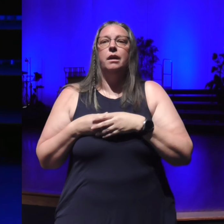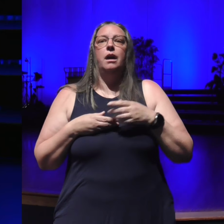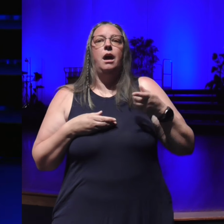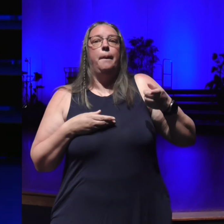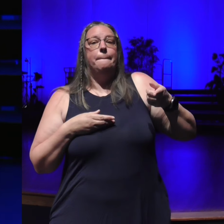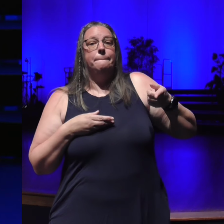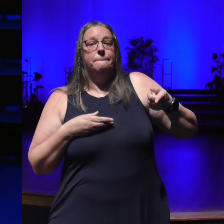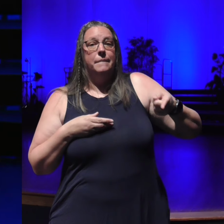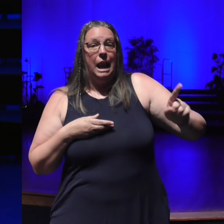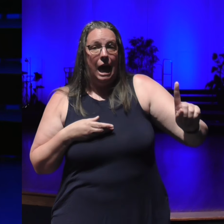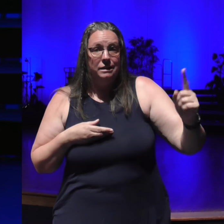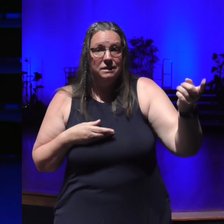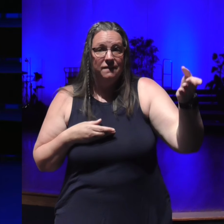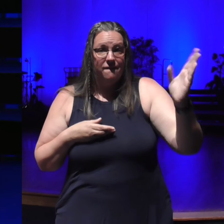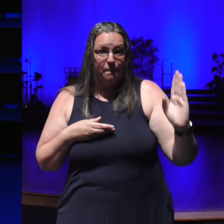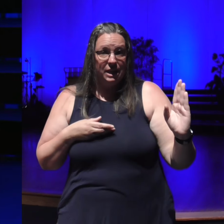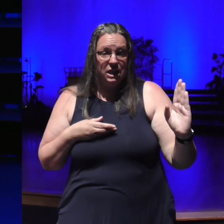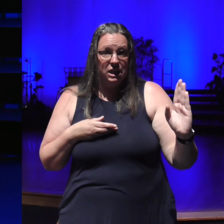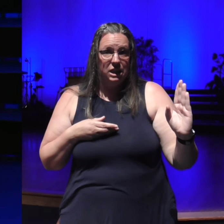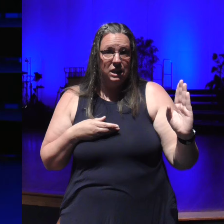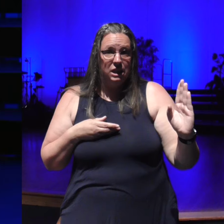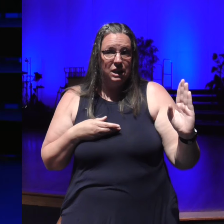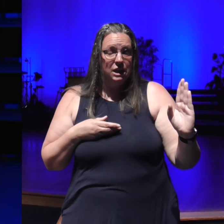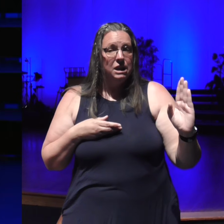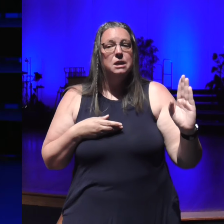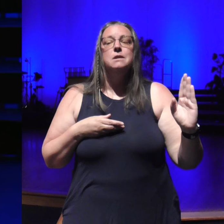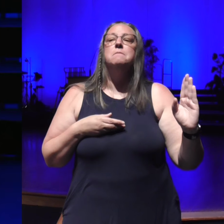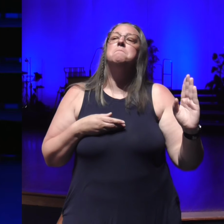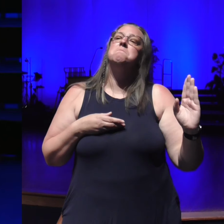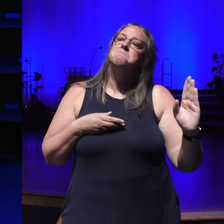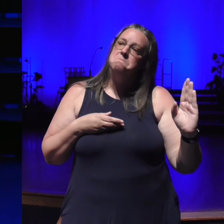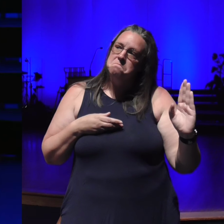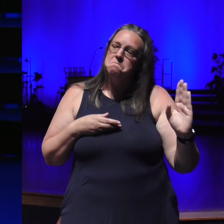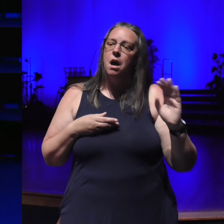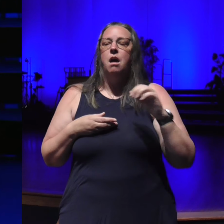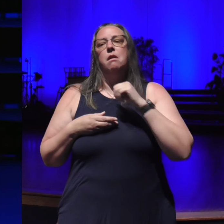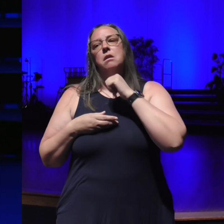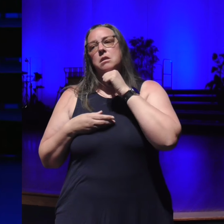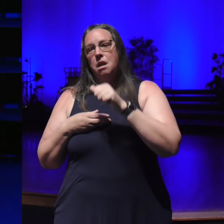Blasphemy 1, not receiving love.